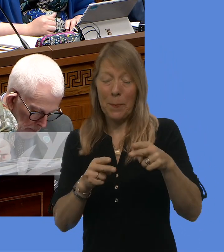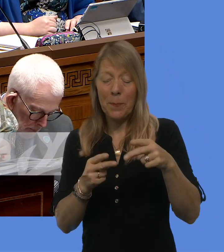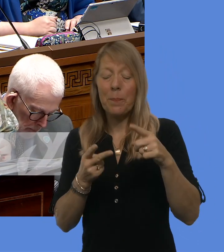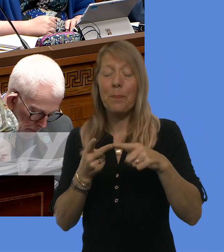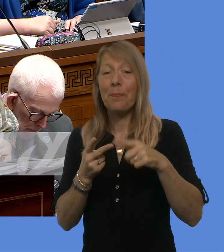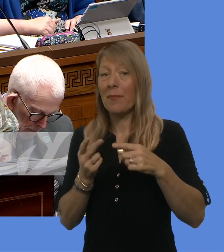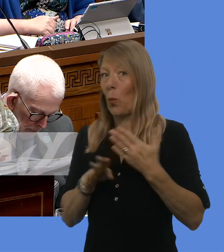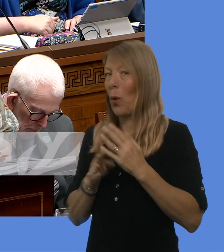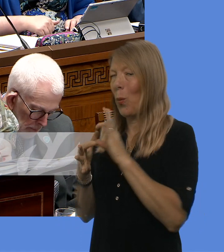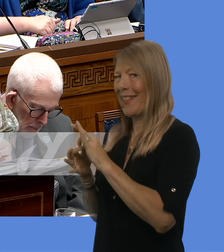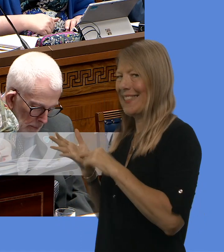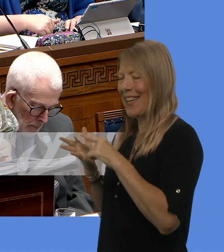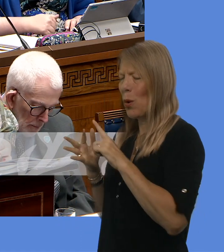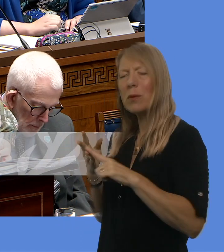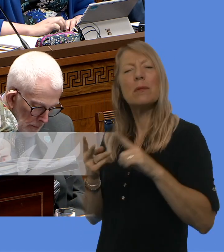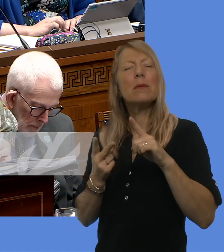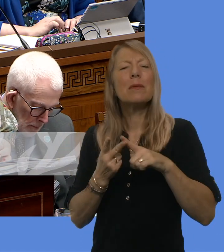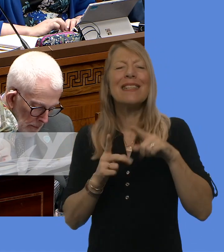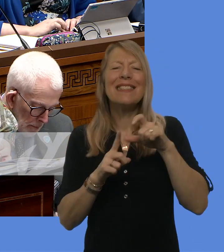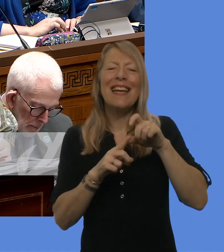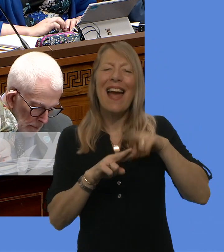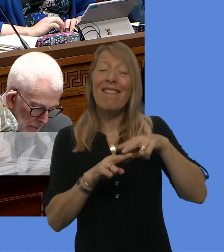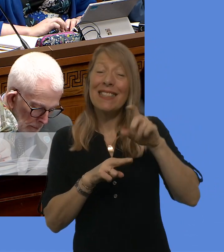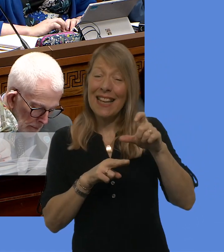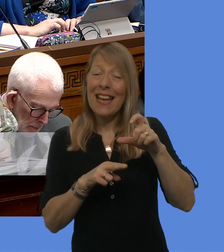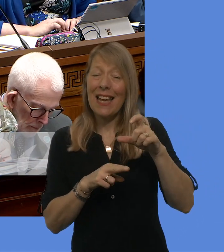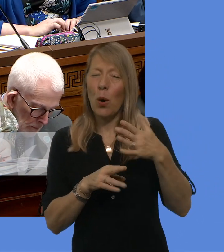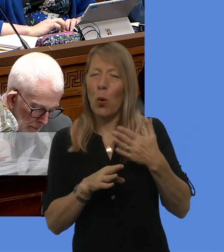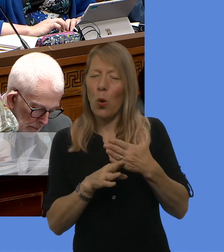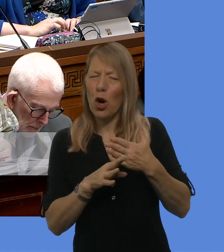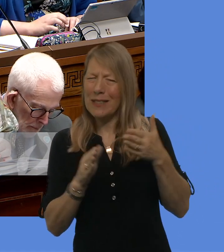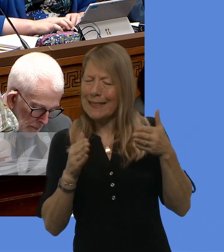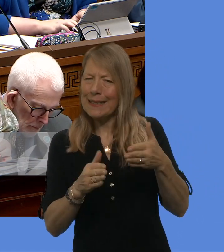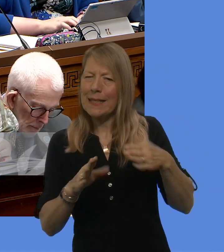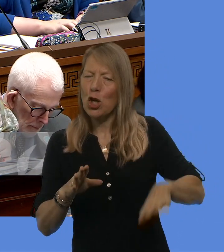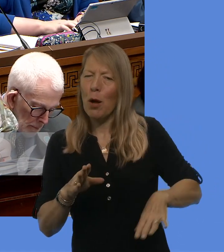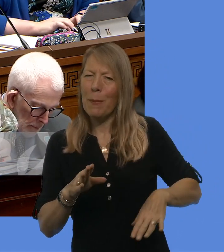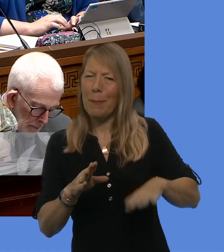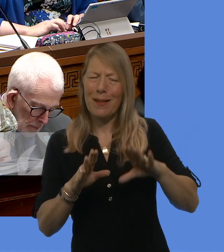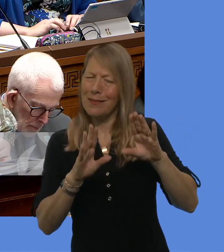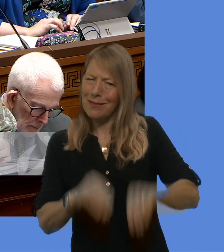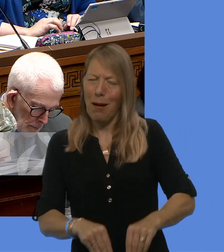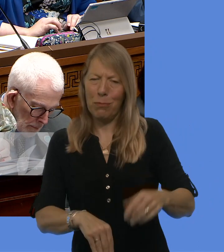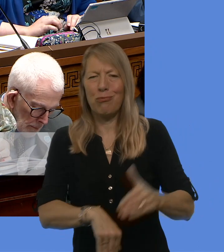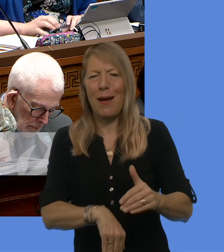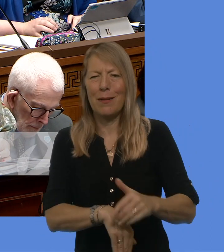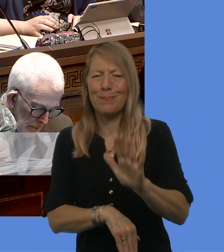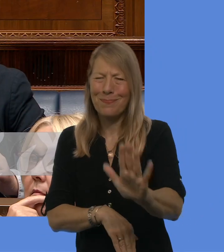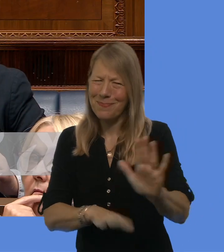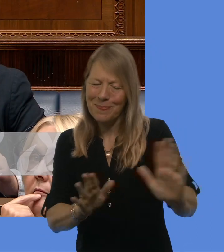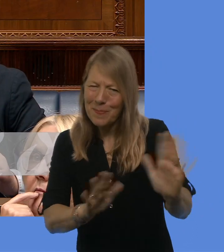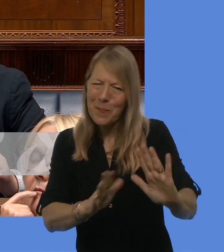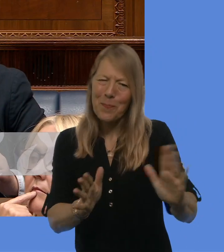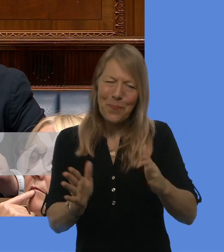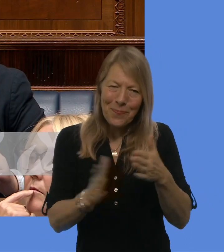Communities around diversionary activity and trying to support young people particularly, but also wider communities in terms of building resilience